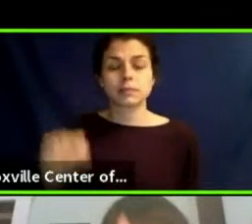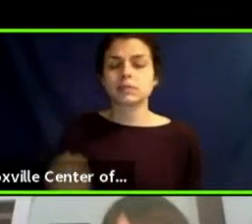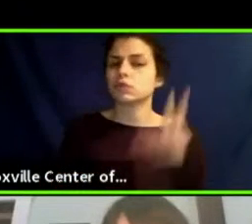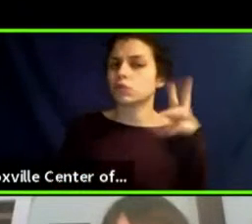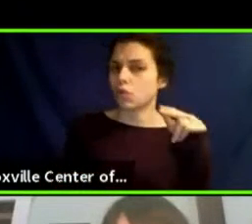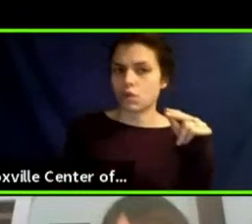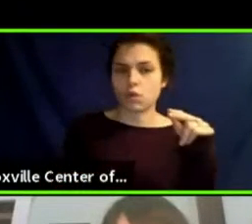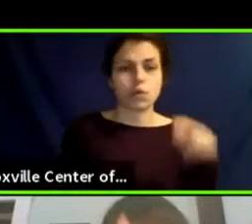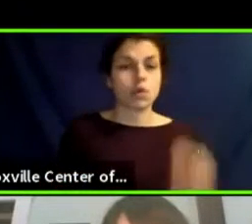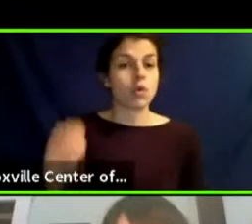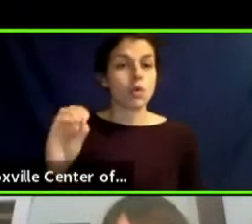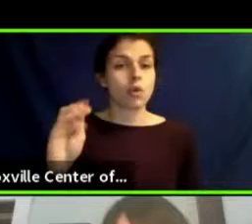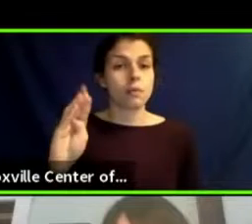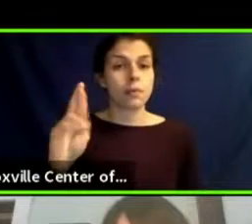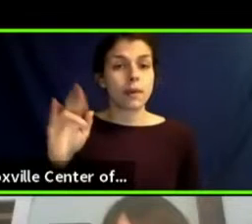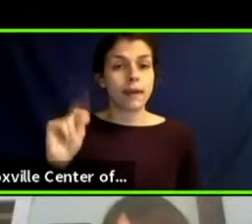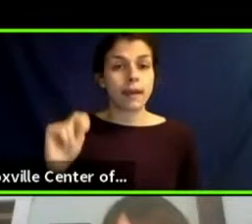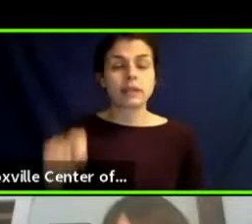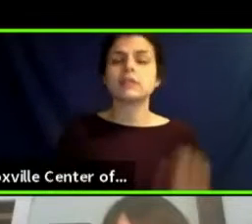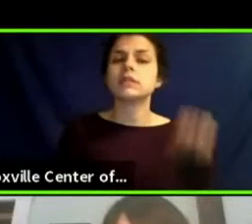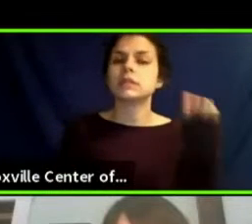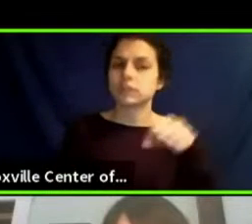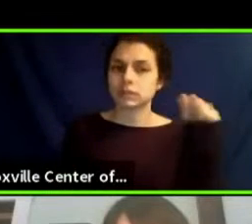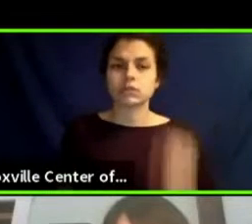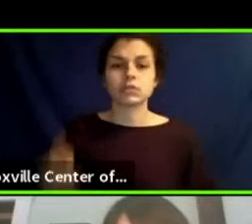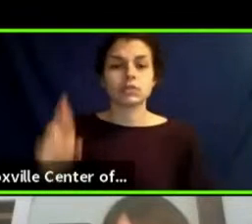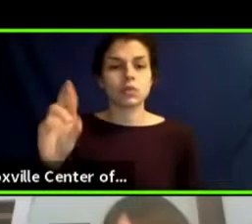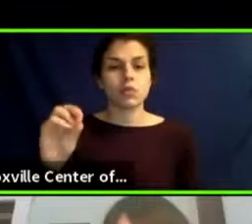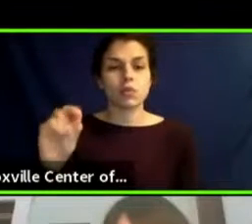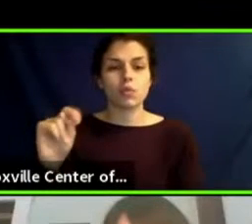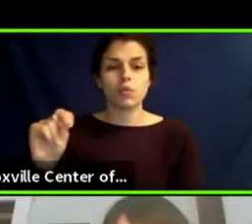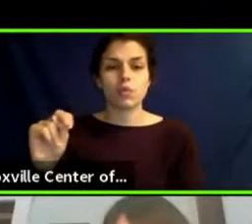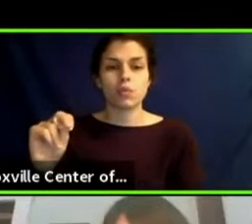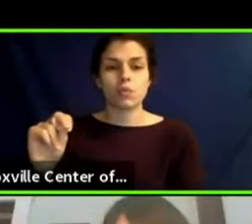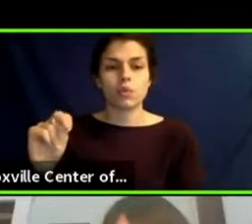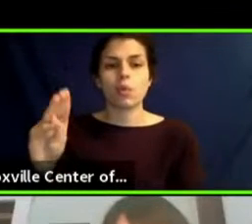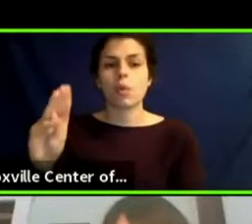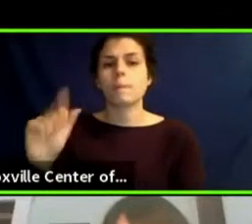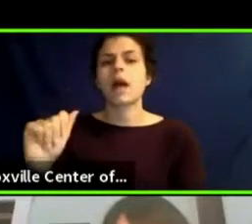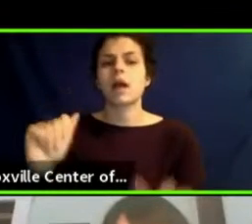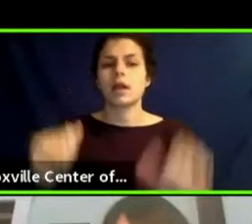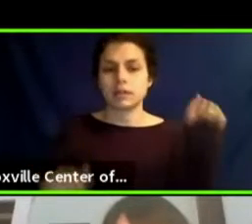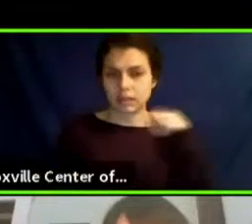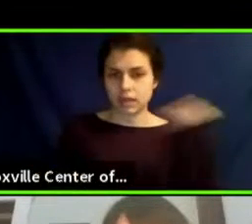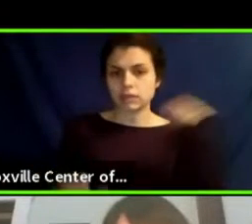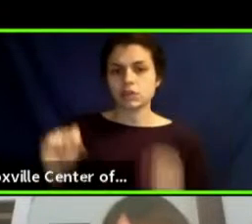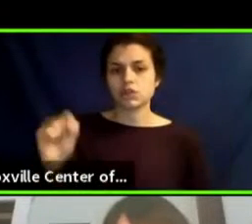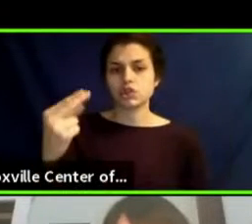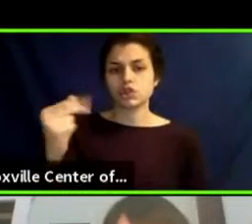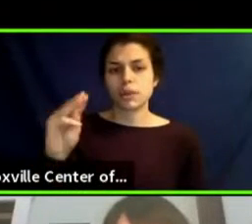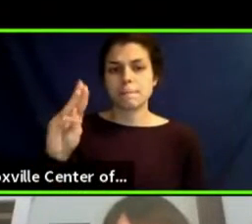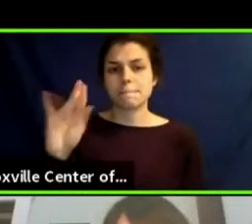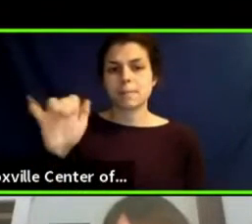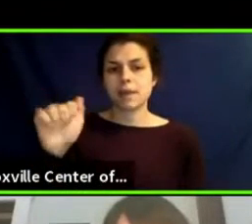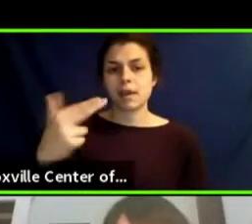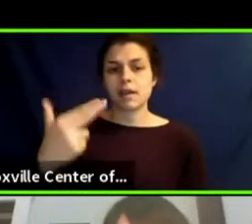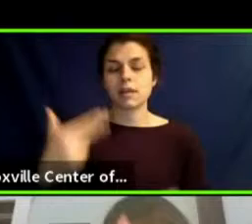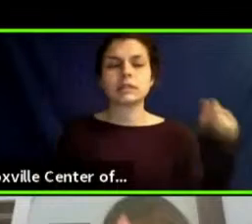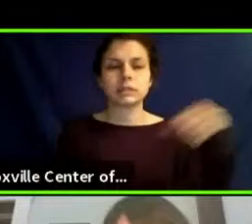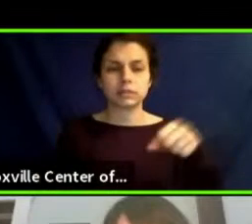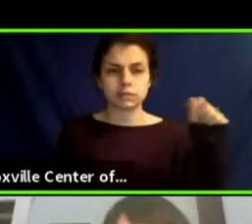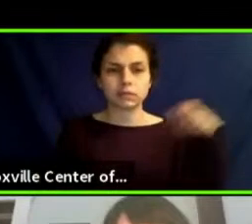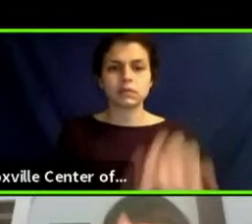O'Brien, Yes. Ms. Roma, Yes. Dr. Shamia, Yes.